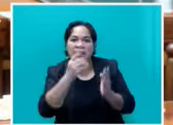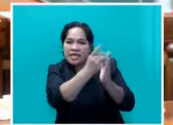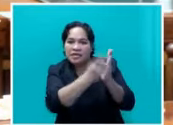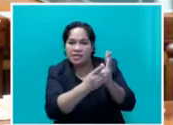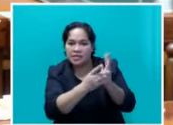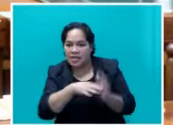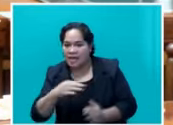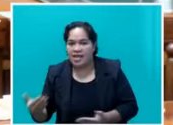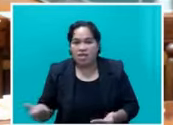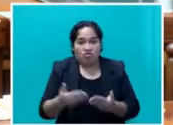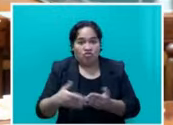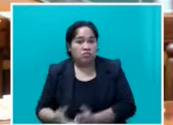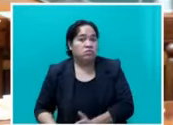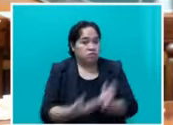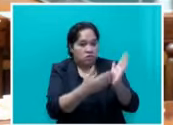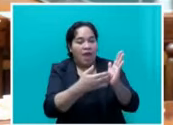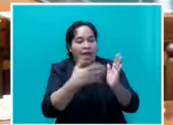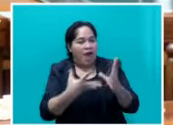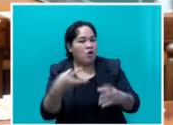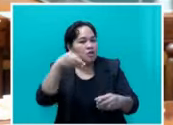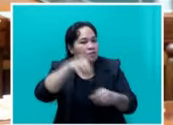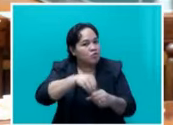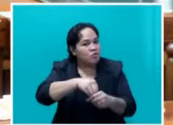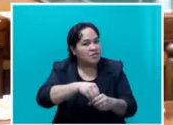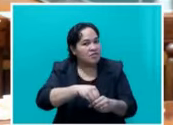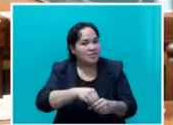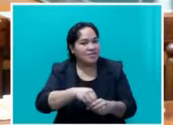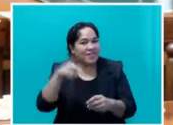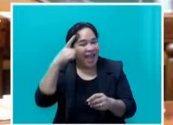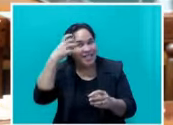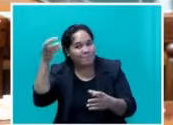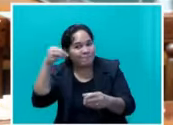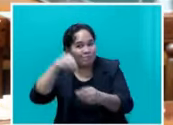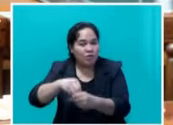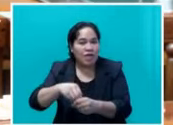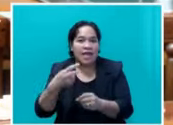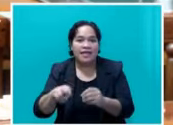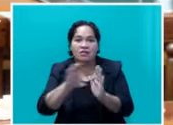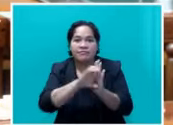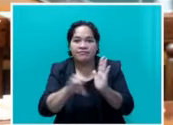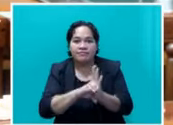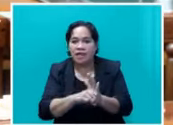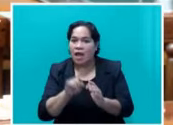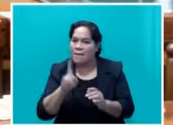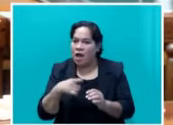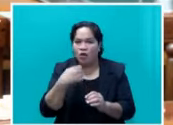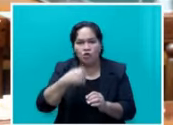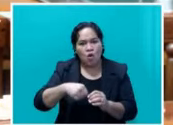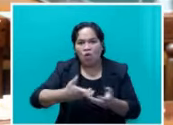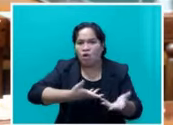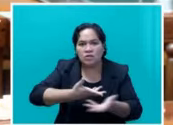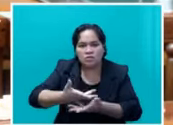in, and it is now contained in the 2013 Constitution, through which there was no consultation at all with any of